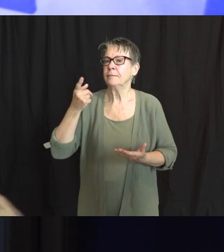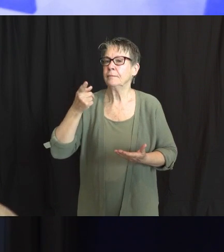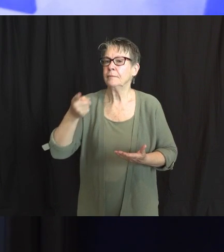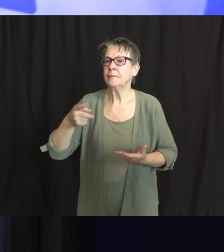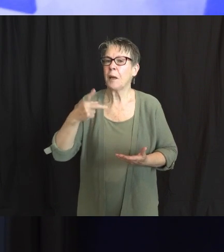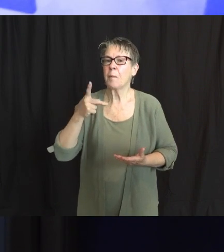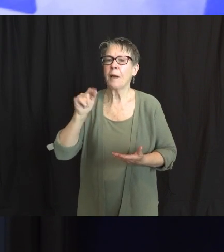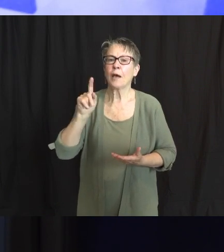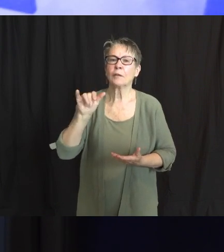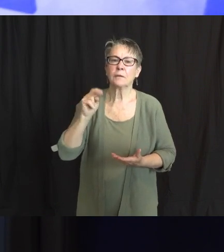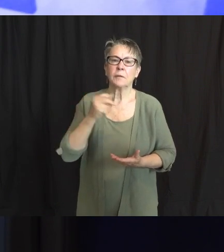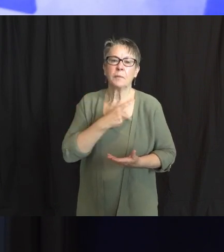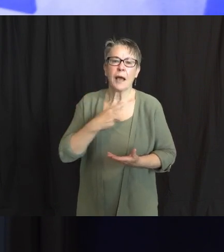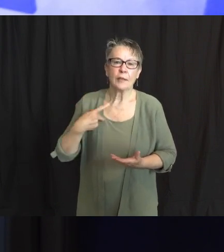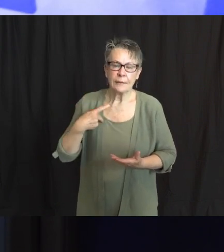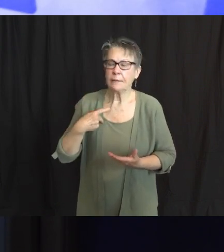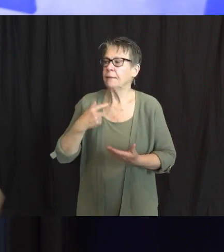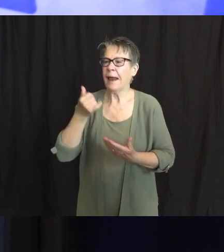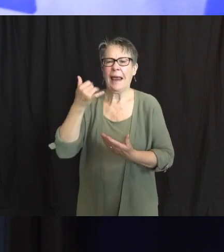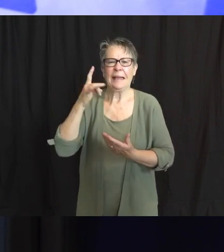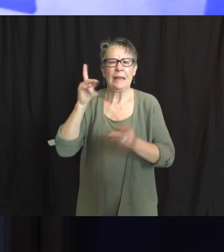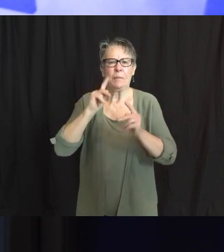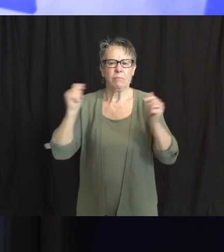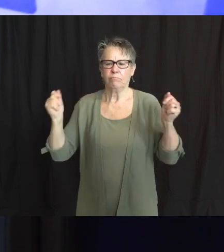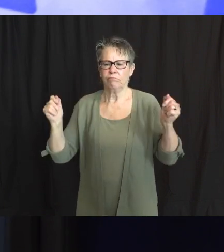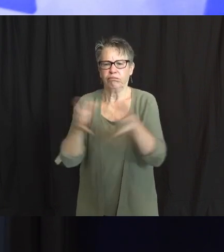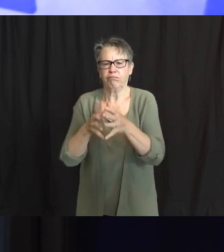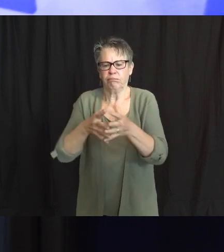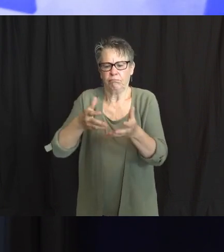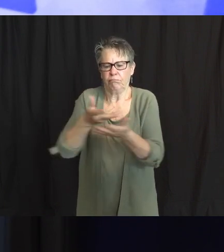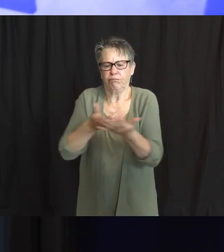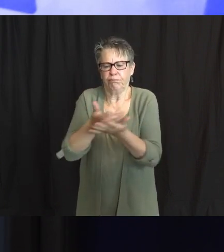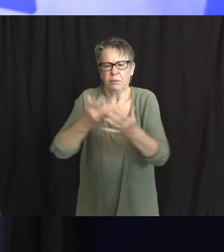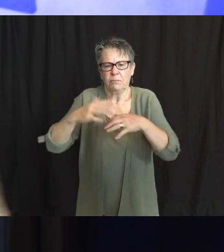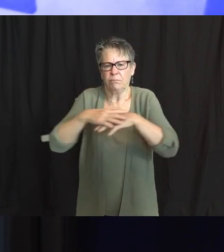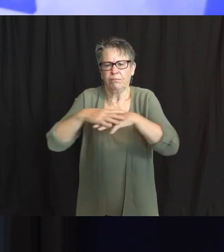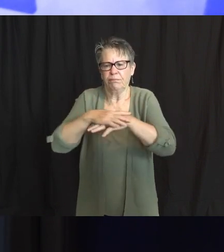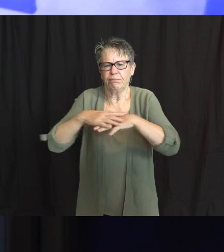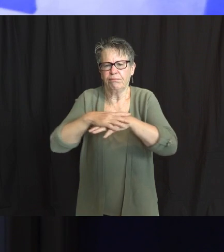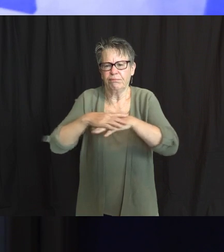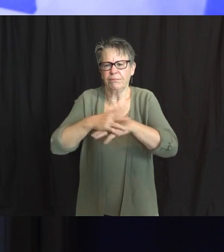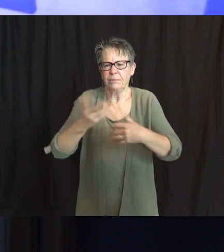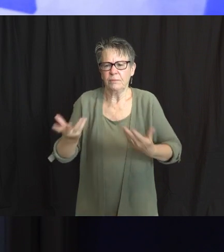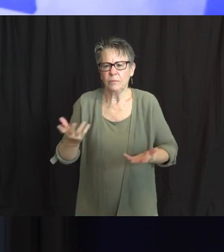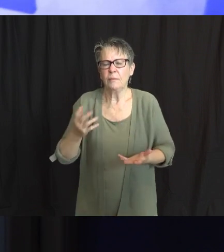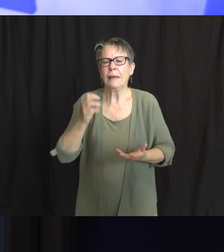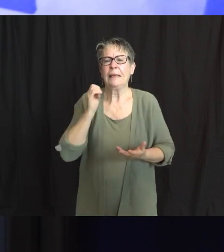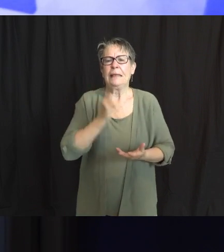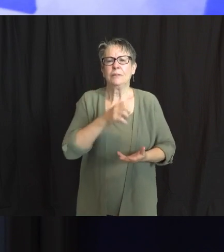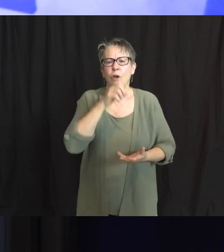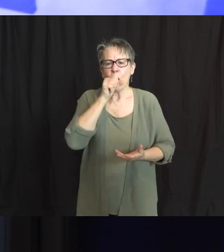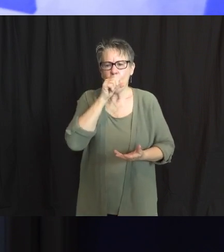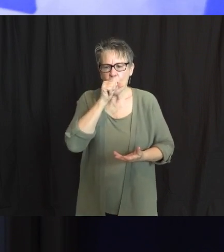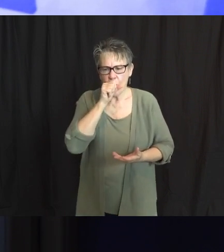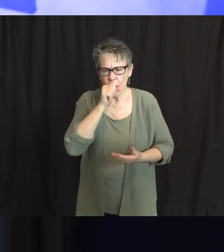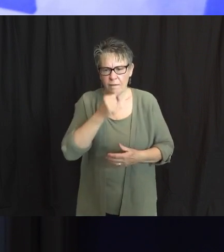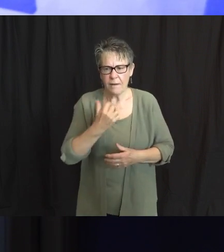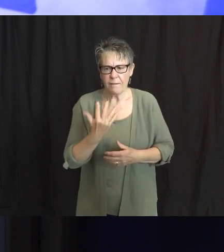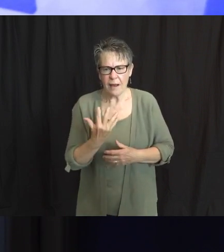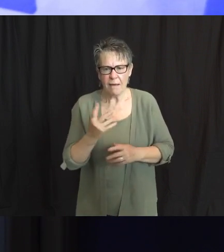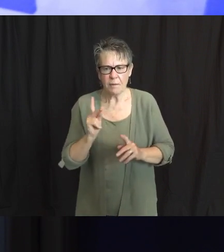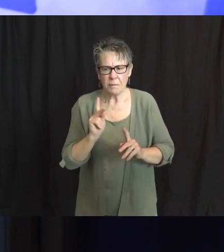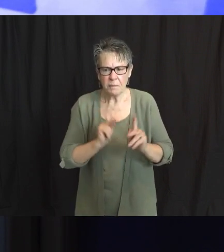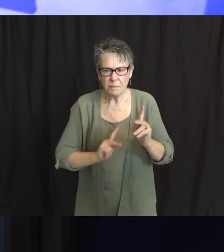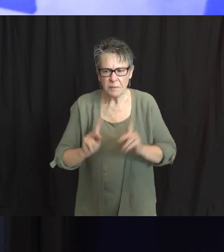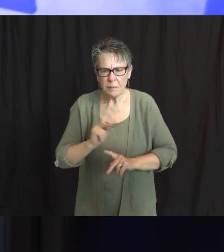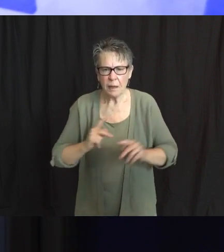10 or more. In East Orange, 5 subjects were also cited for failing to disperse.